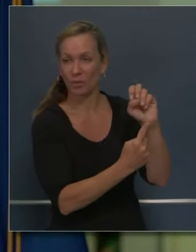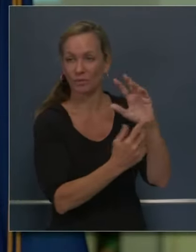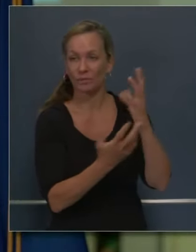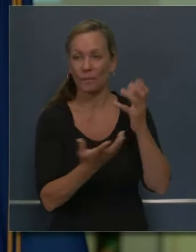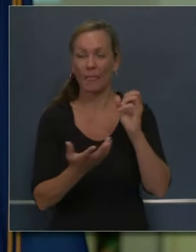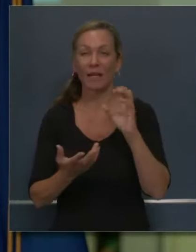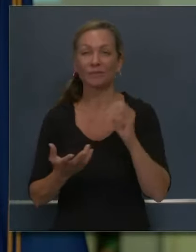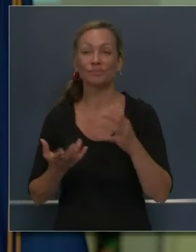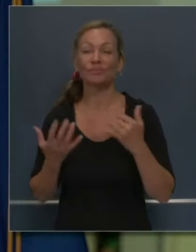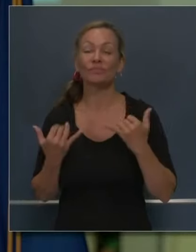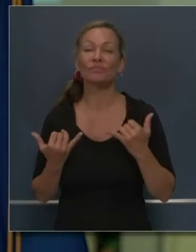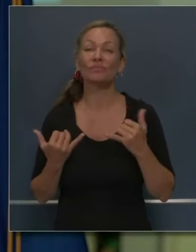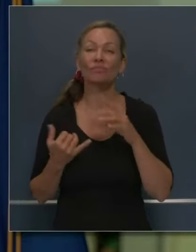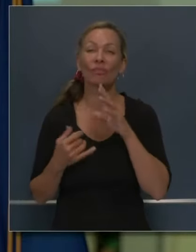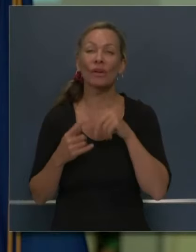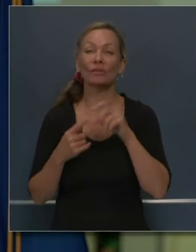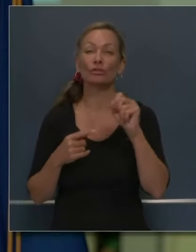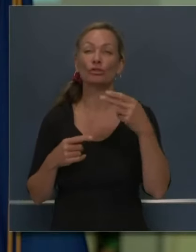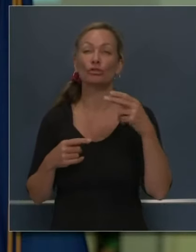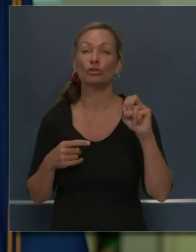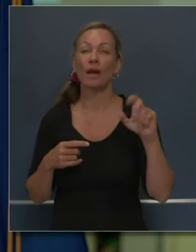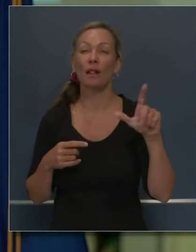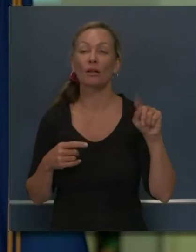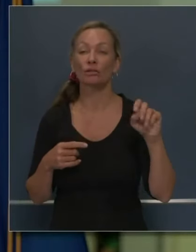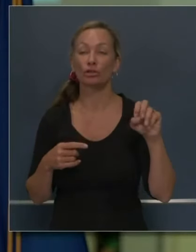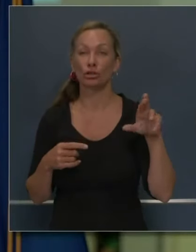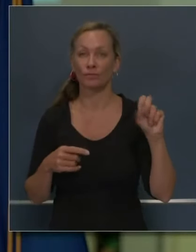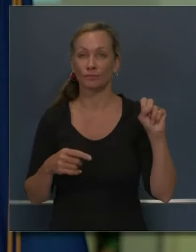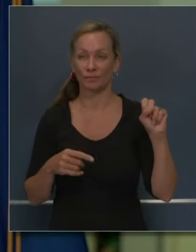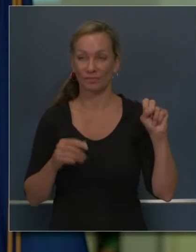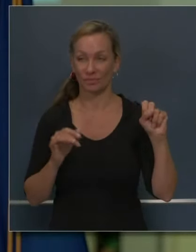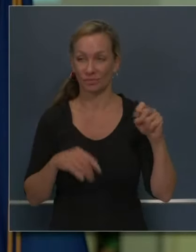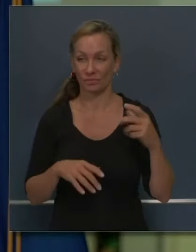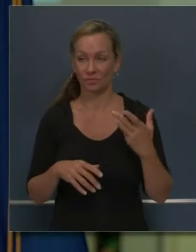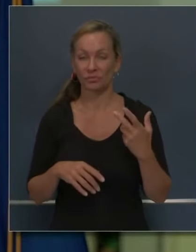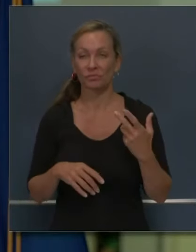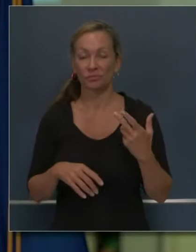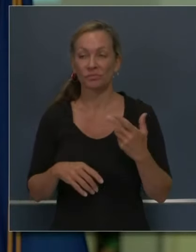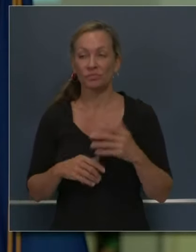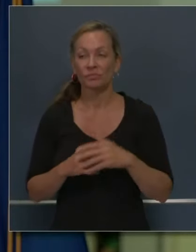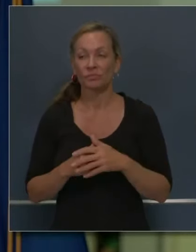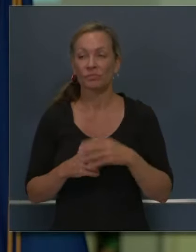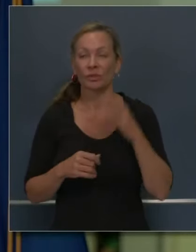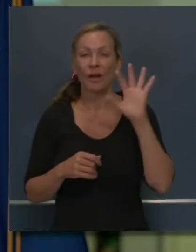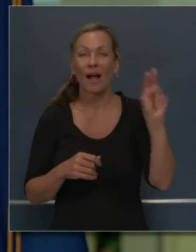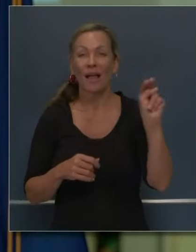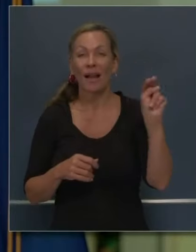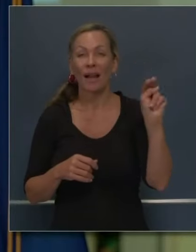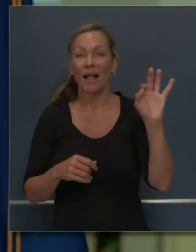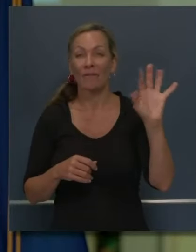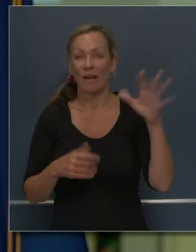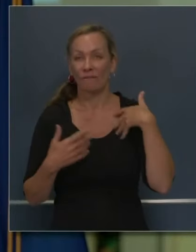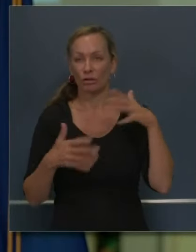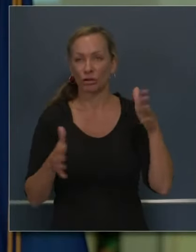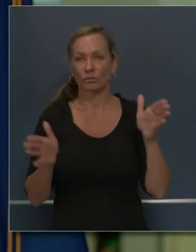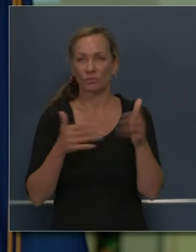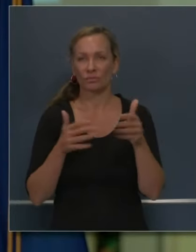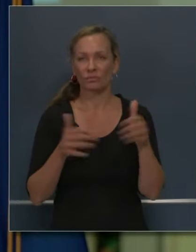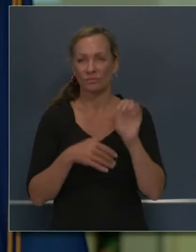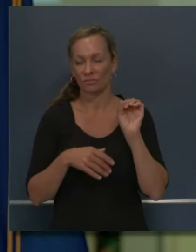the congregate shelters. We have sent surgical masks and N95s to those shelters as probably the best